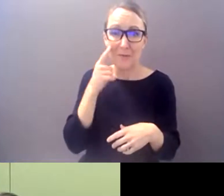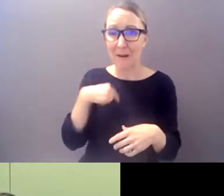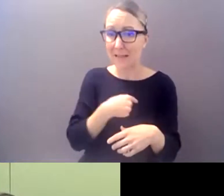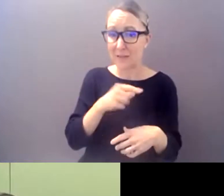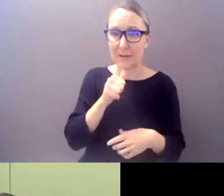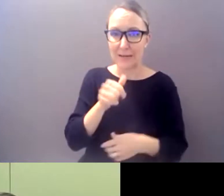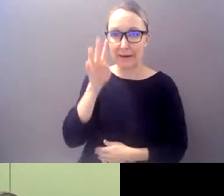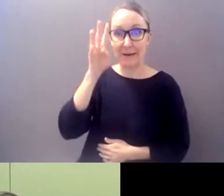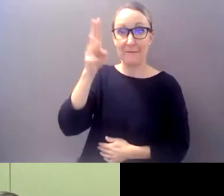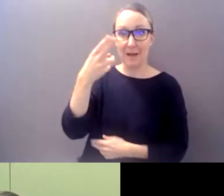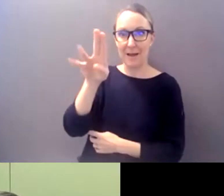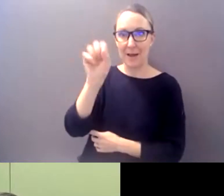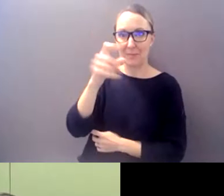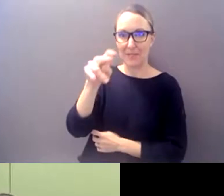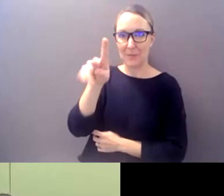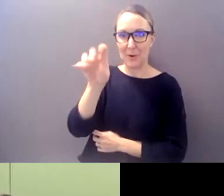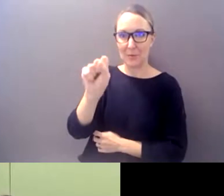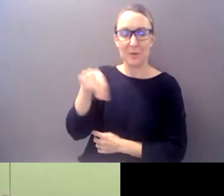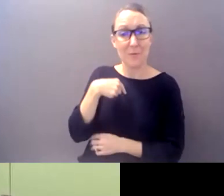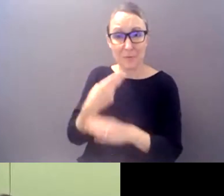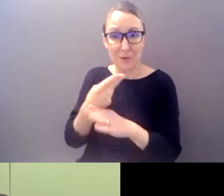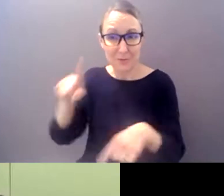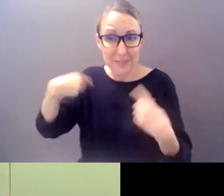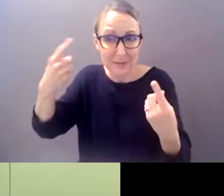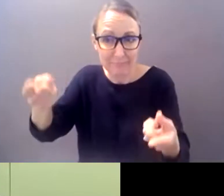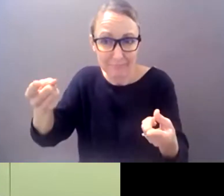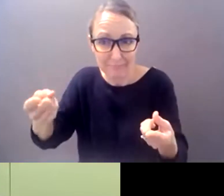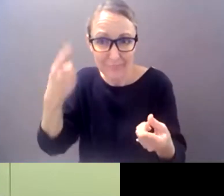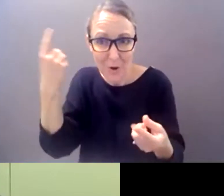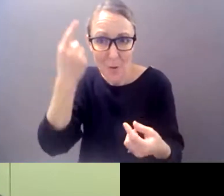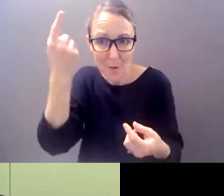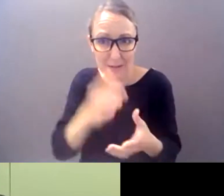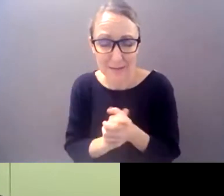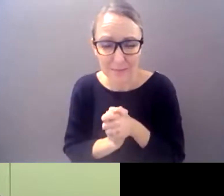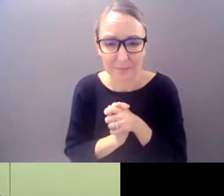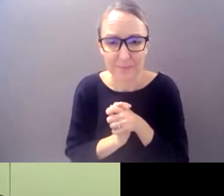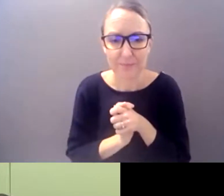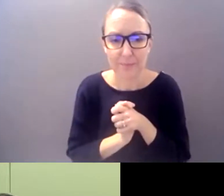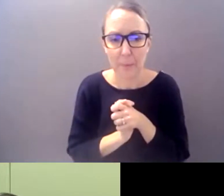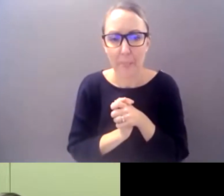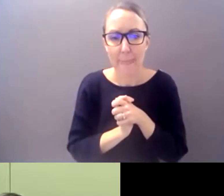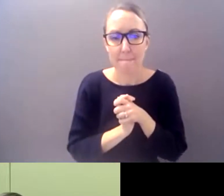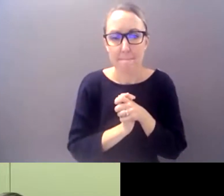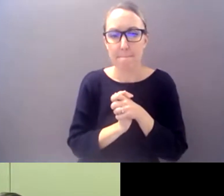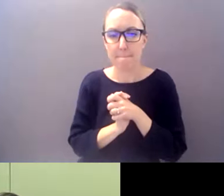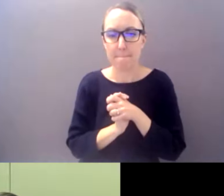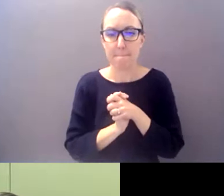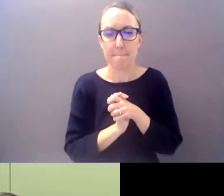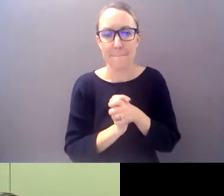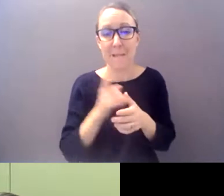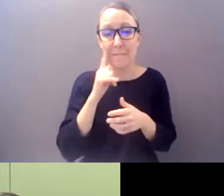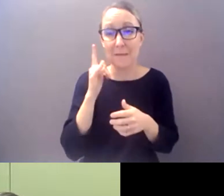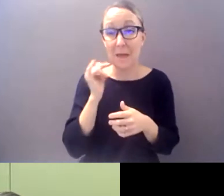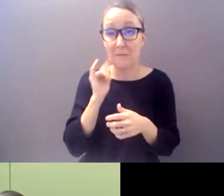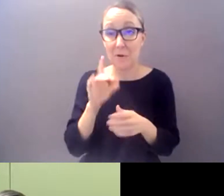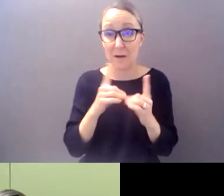Spokes. That is the framework that we use always in the work that we do. I think that what the California Department of Aging